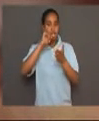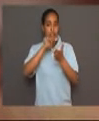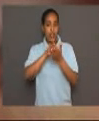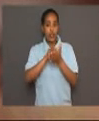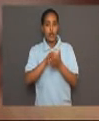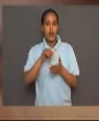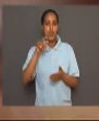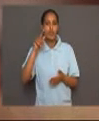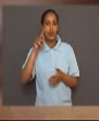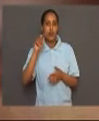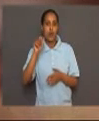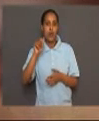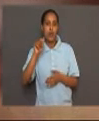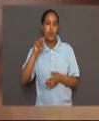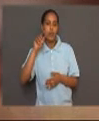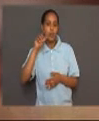most thermoplastics.